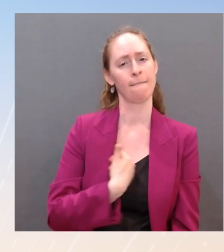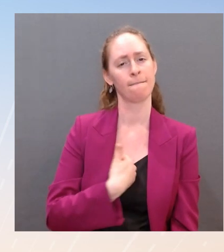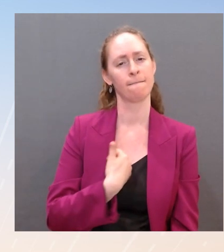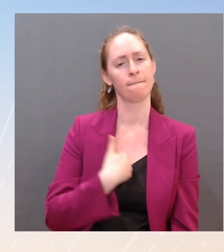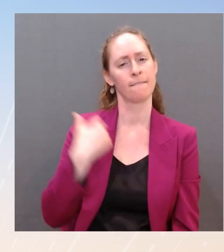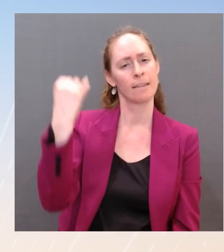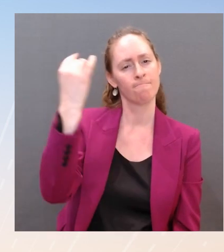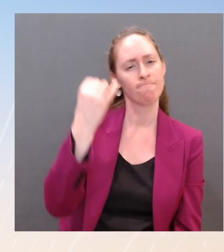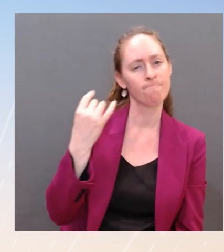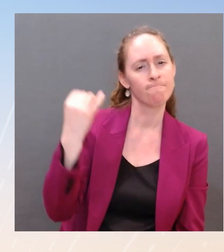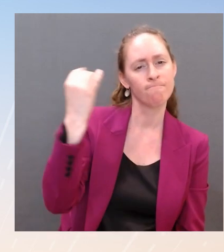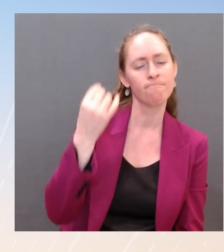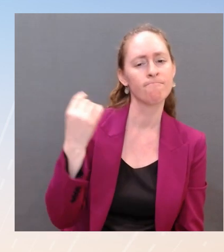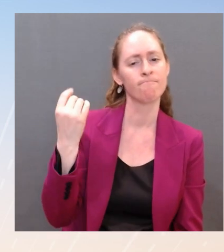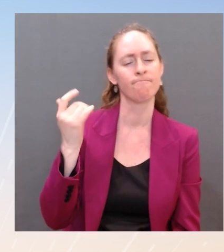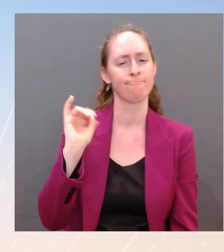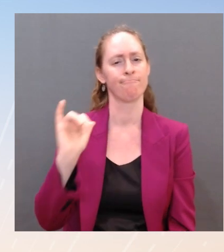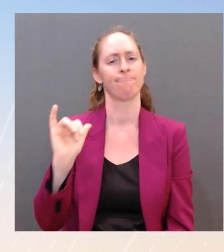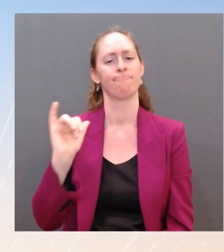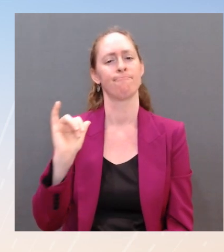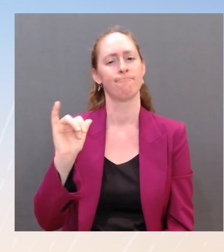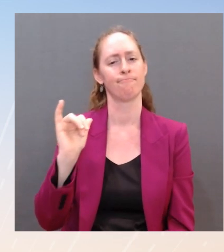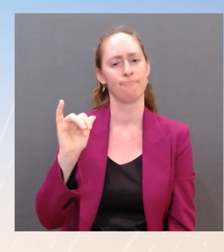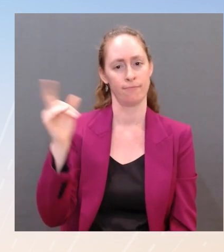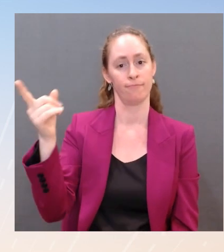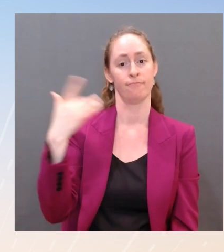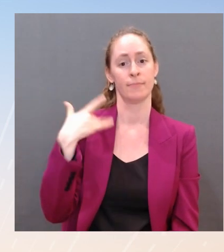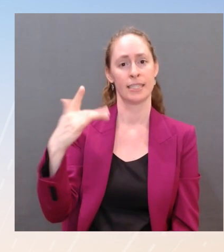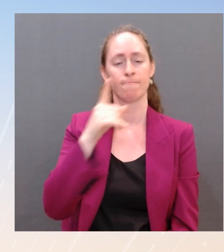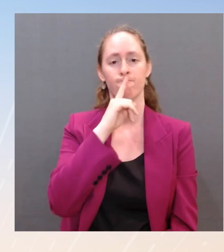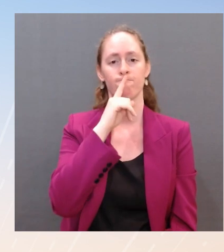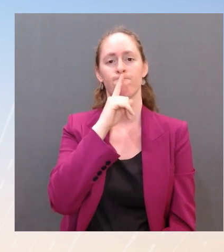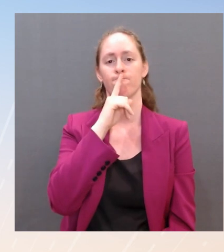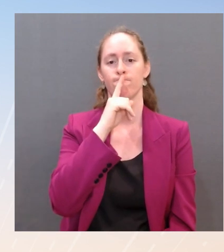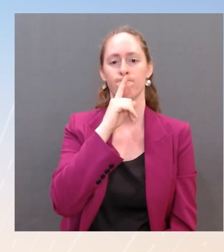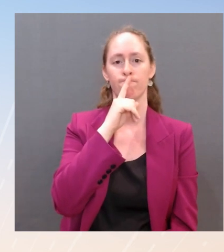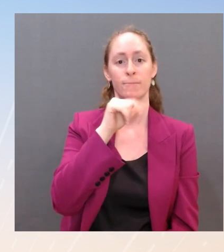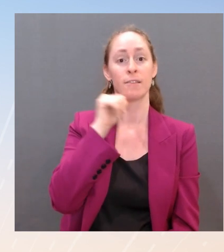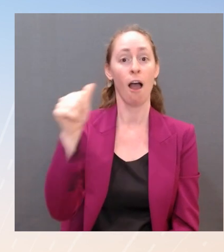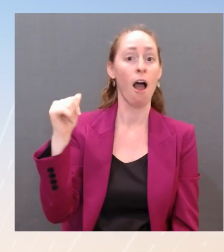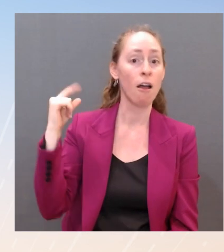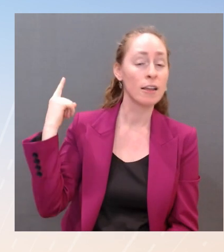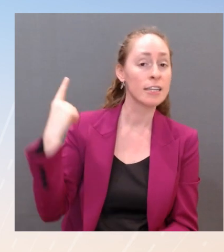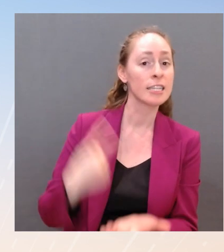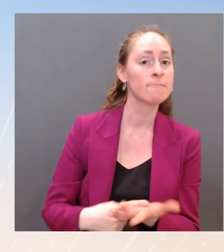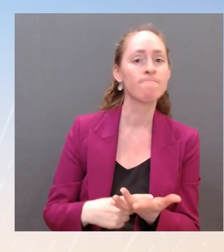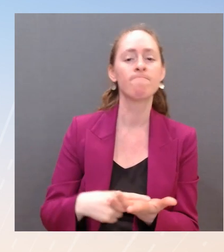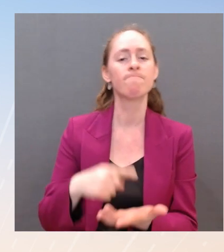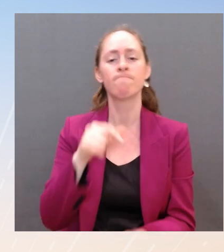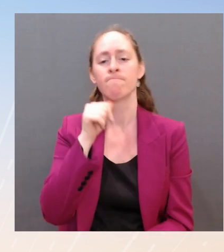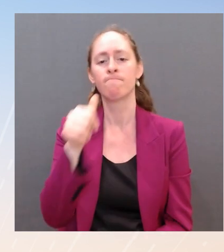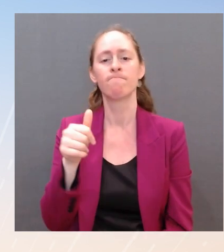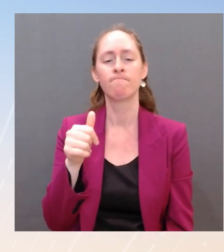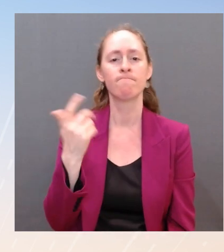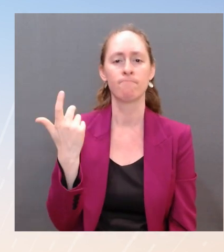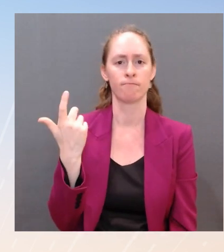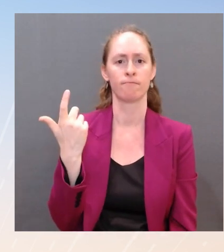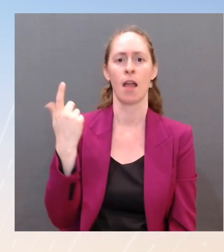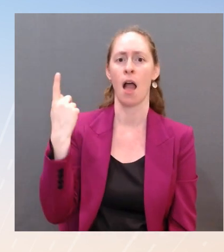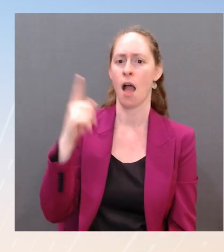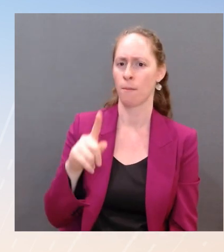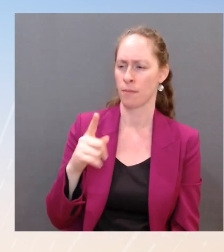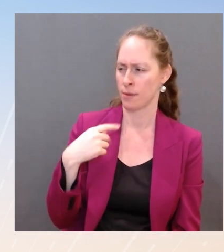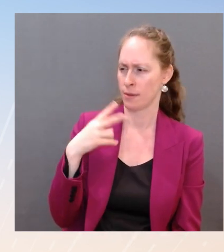that only led to me going further down this hole that I never wanted to see again. And for me, it was really pushing